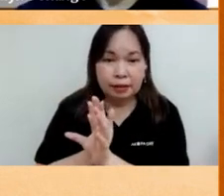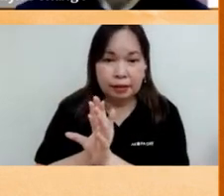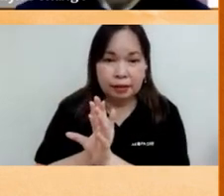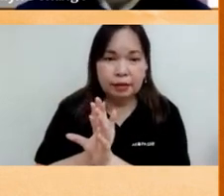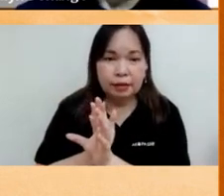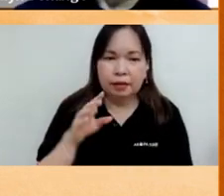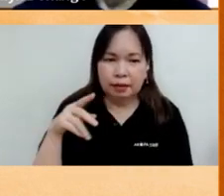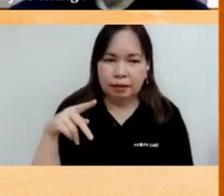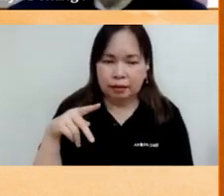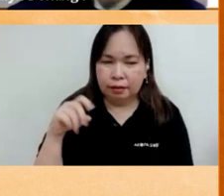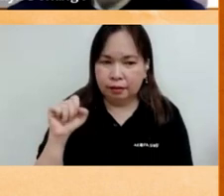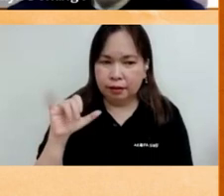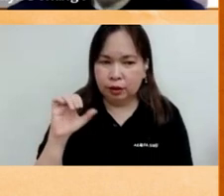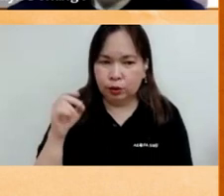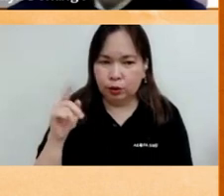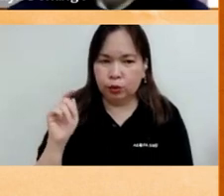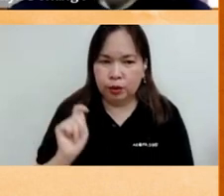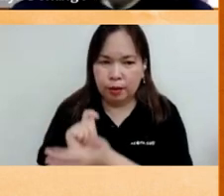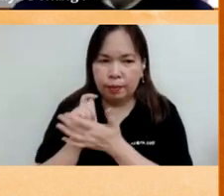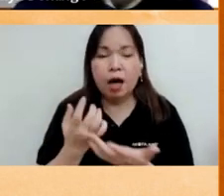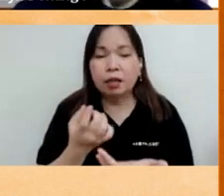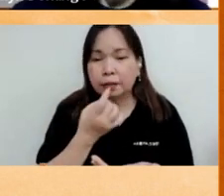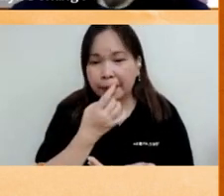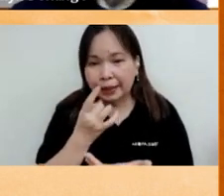psychotherapy and pharmacotherapy.